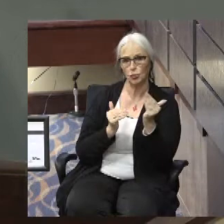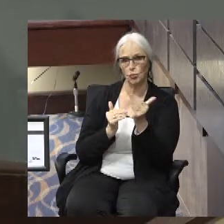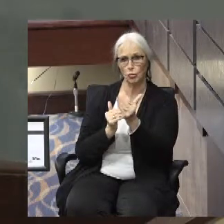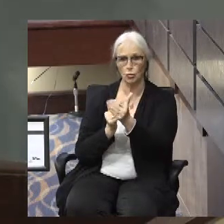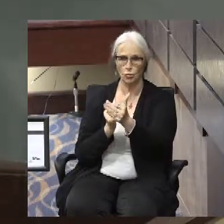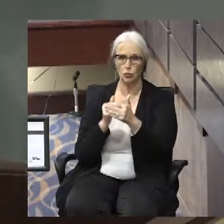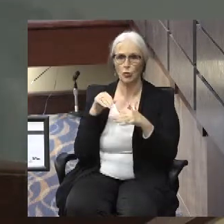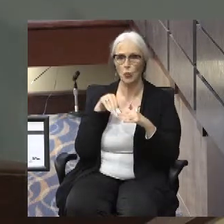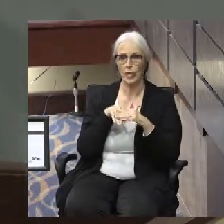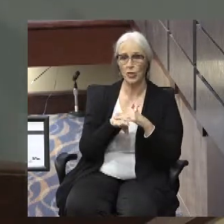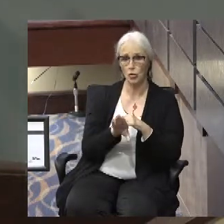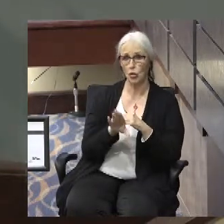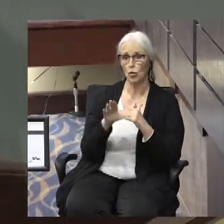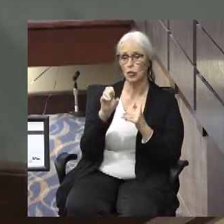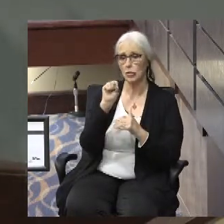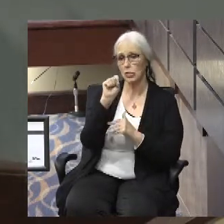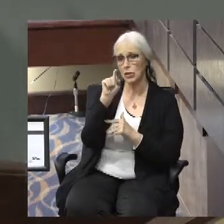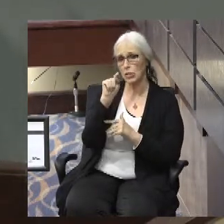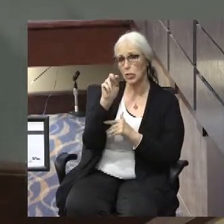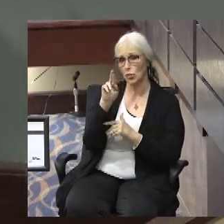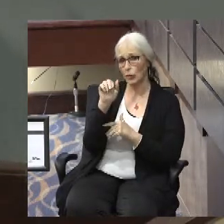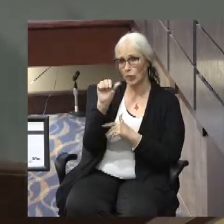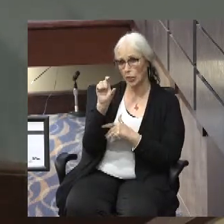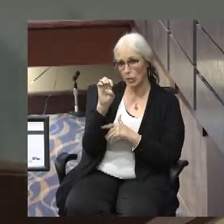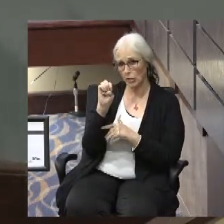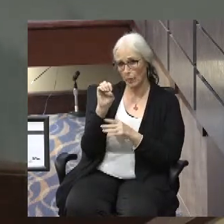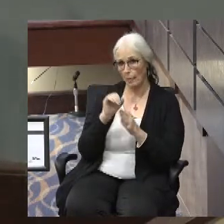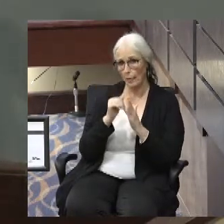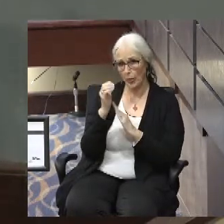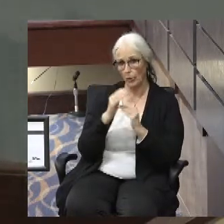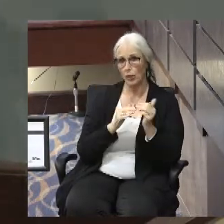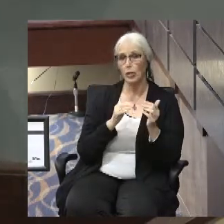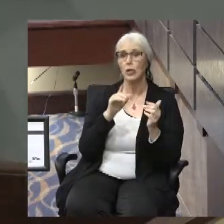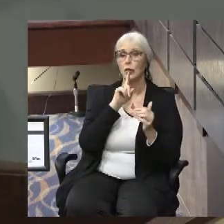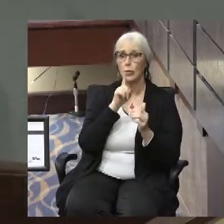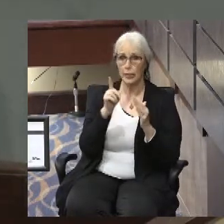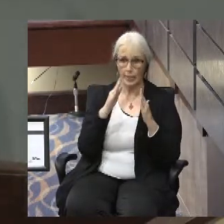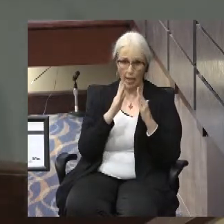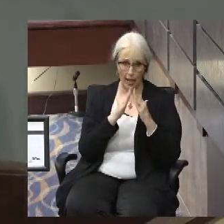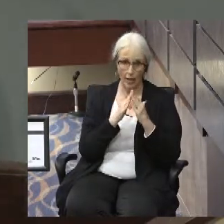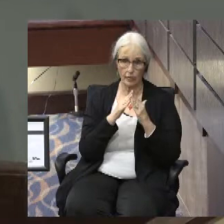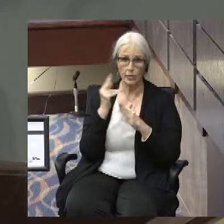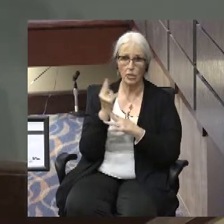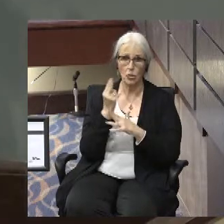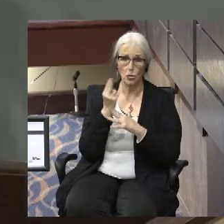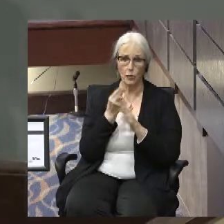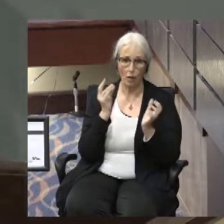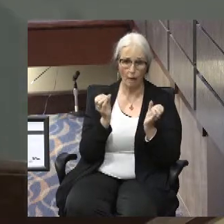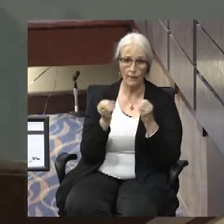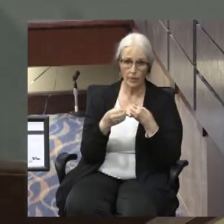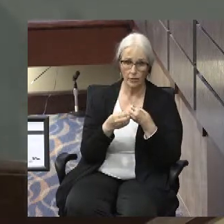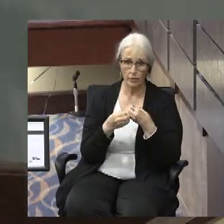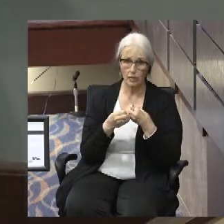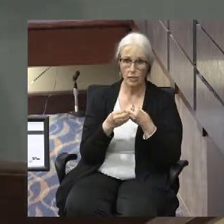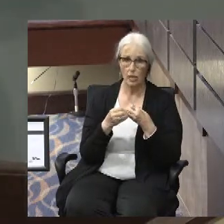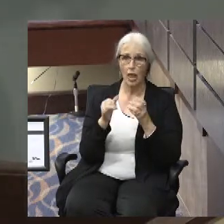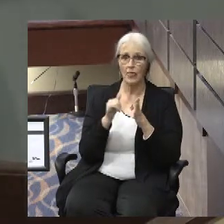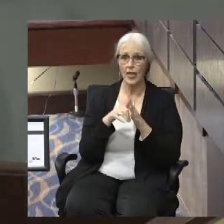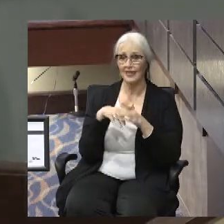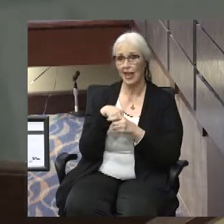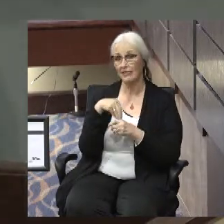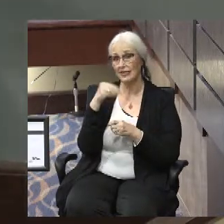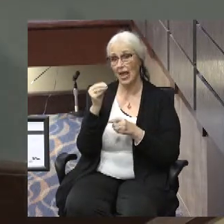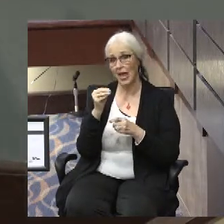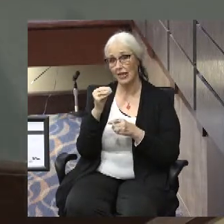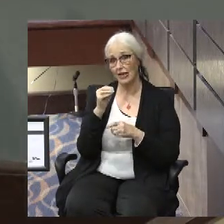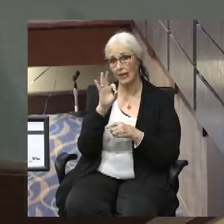buildings. Okay. There's a house on the corner that operates as their office, and so that will be outside the fence, but the fence